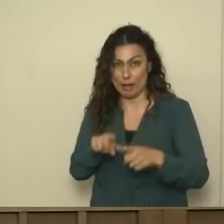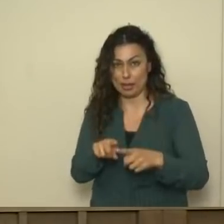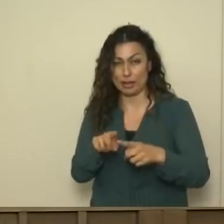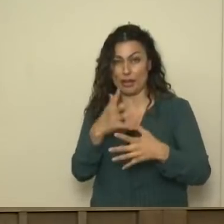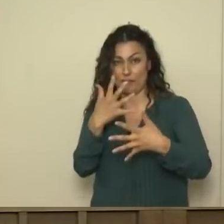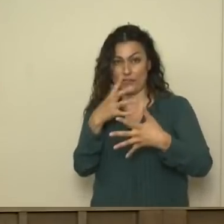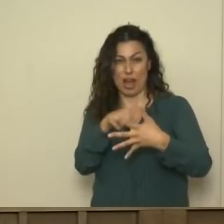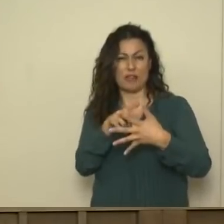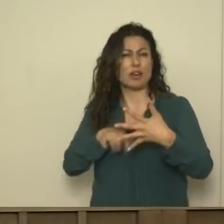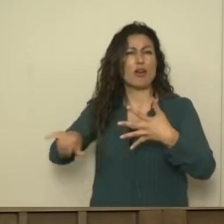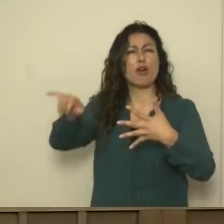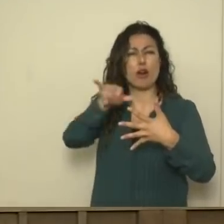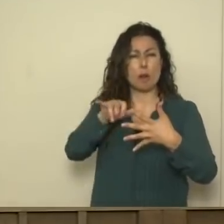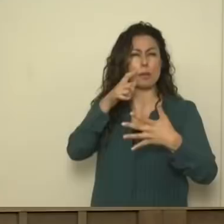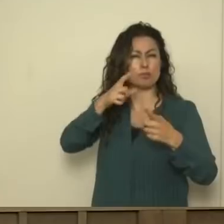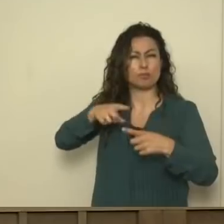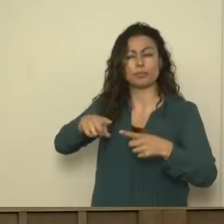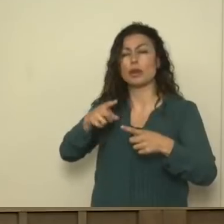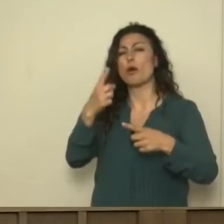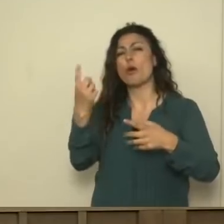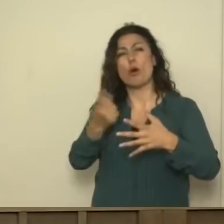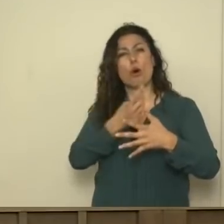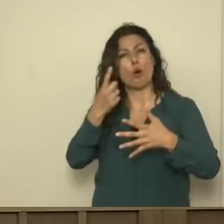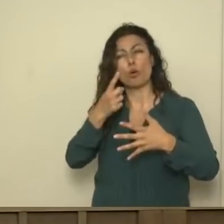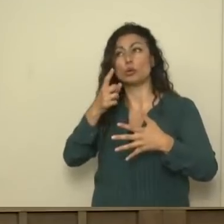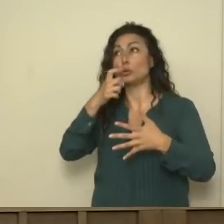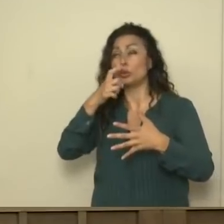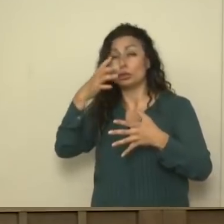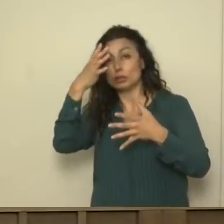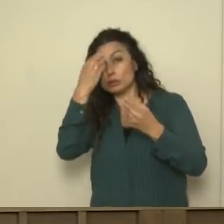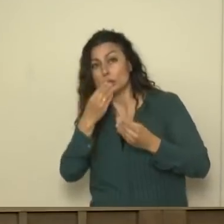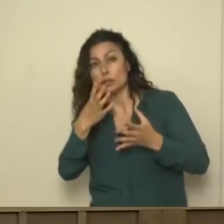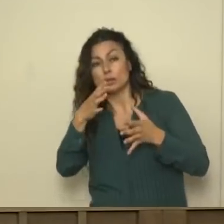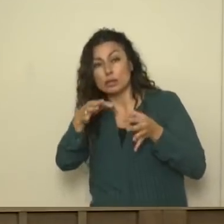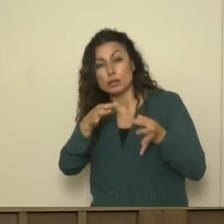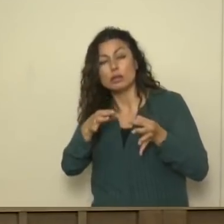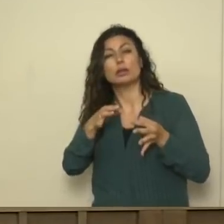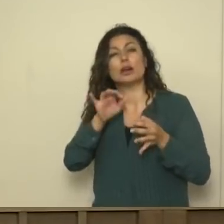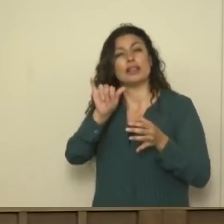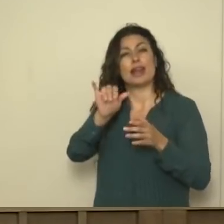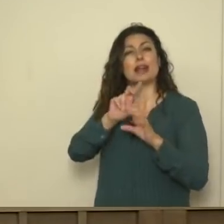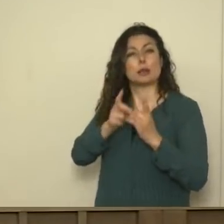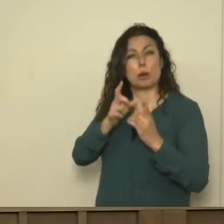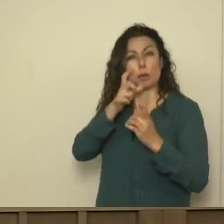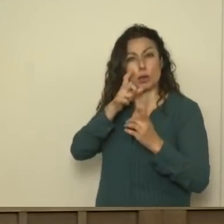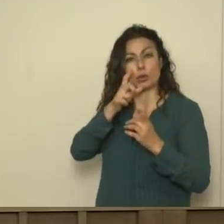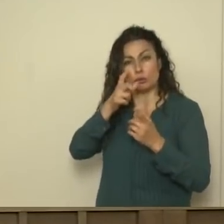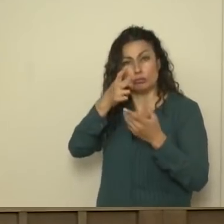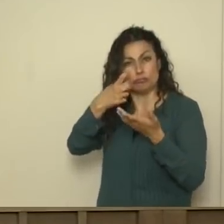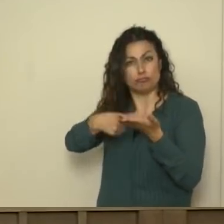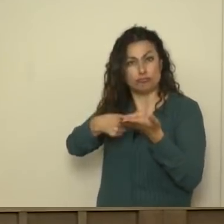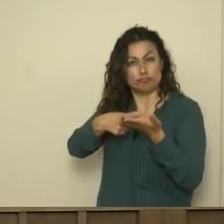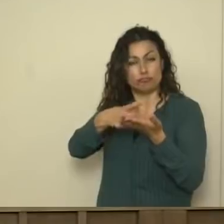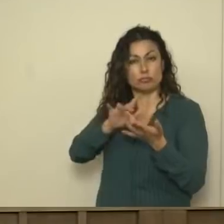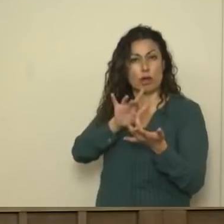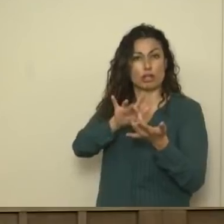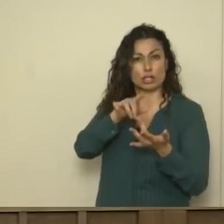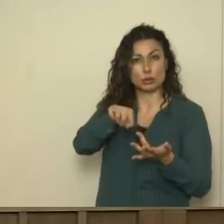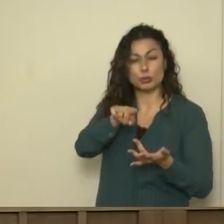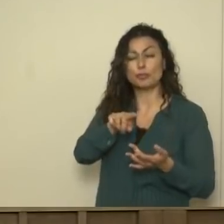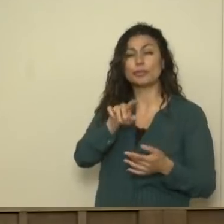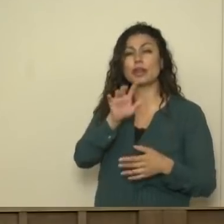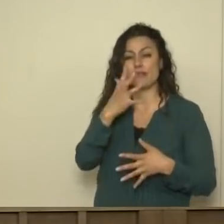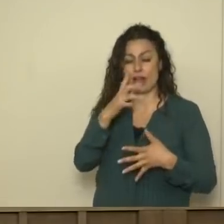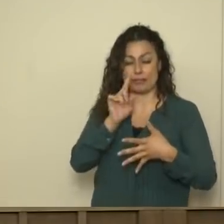common elements are always as directed by the department that you're working with. And those 5 elements are